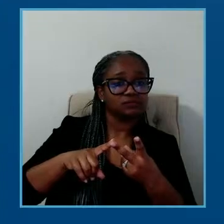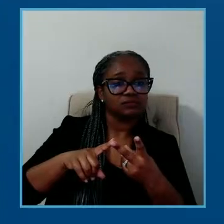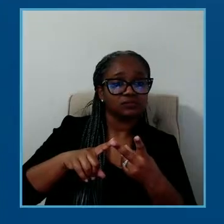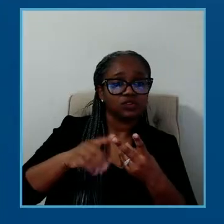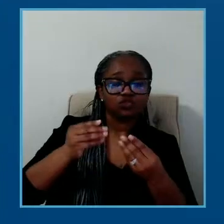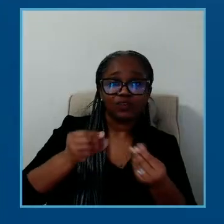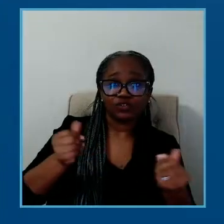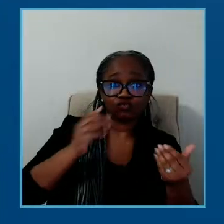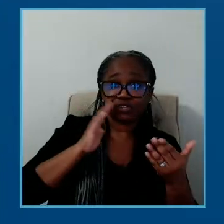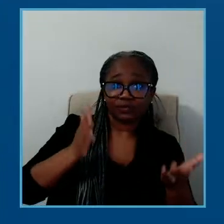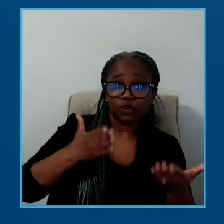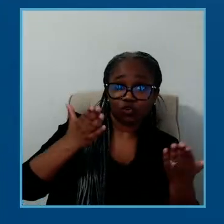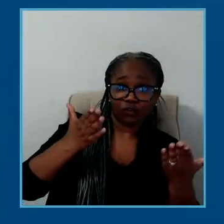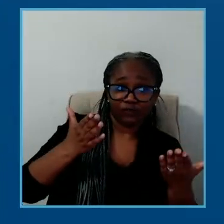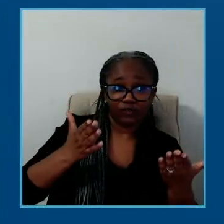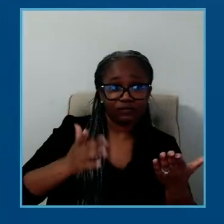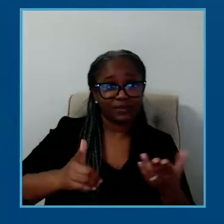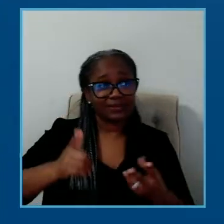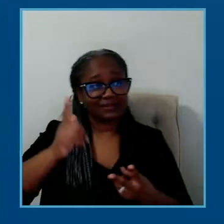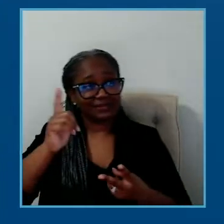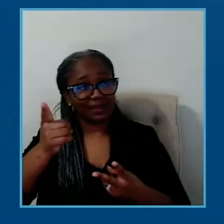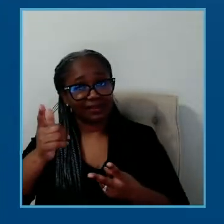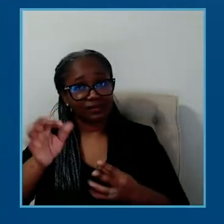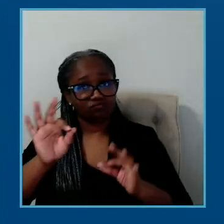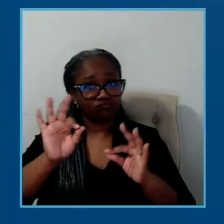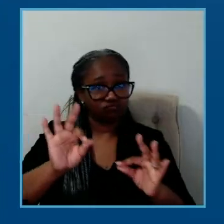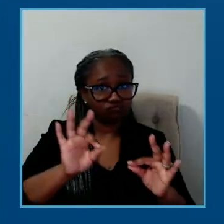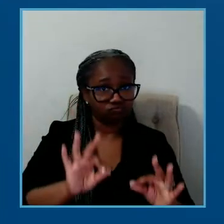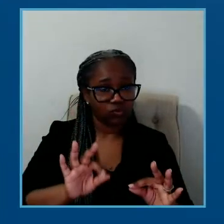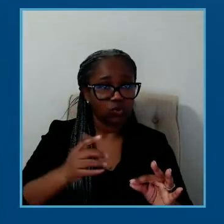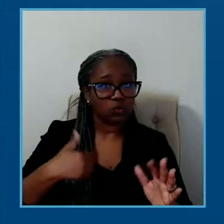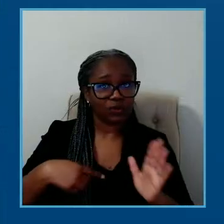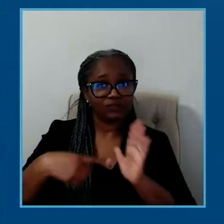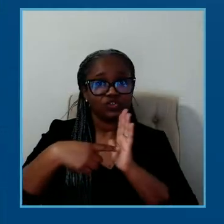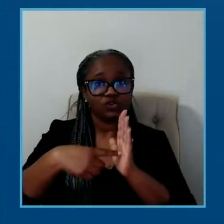seconded. We already displayed it on screen.